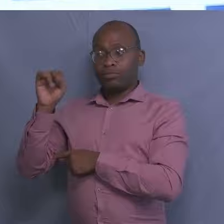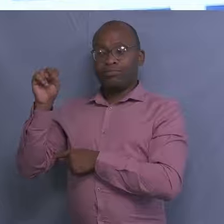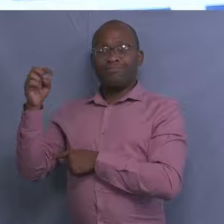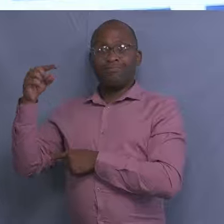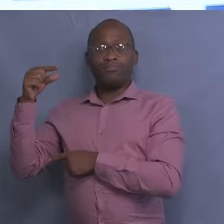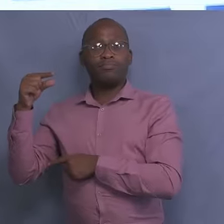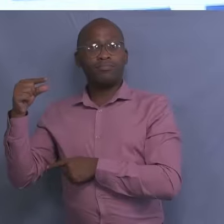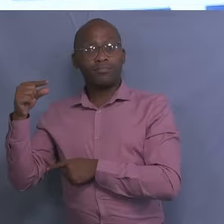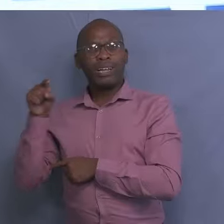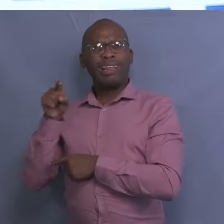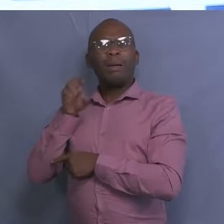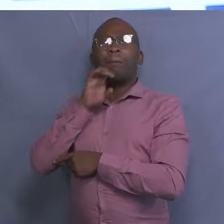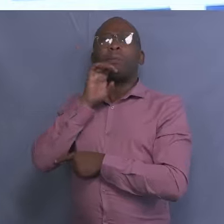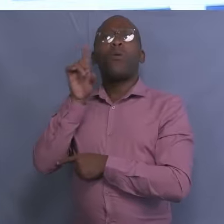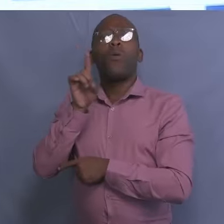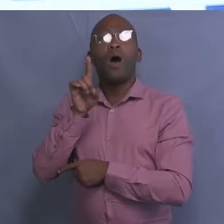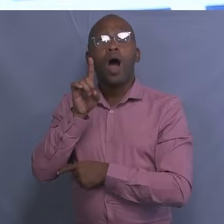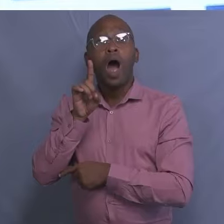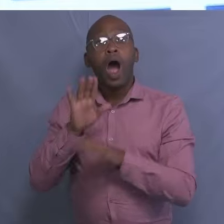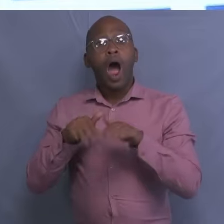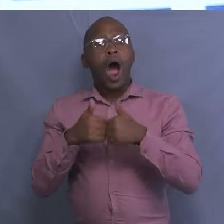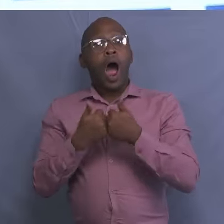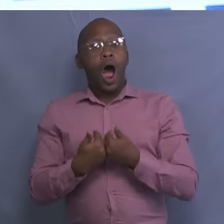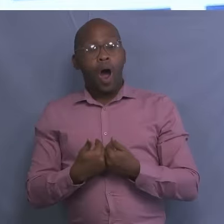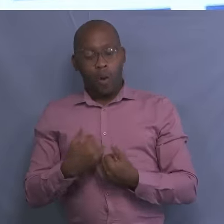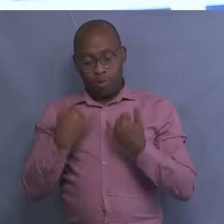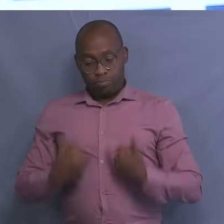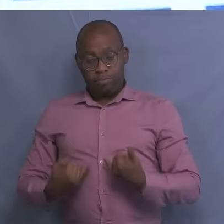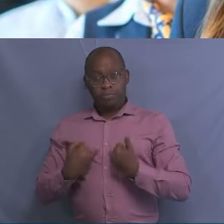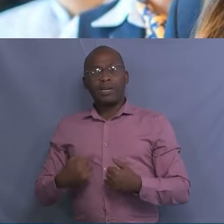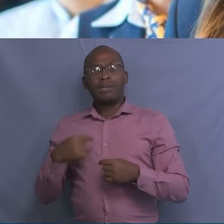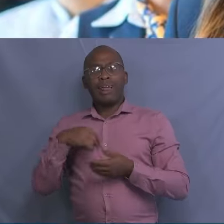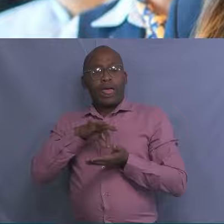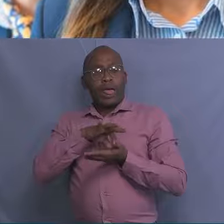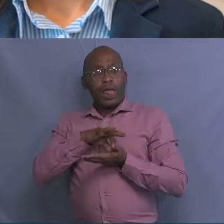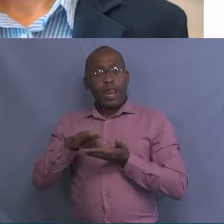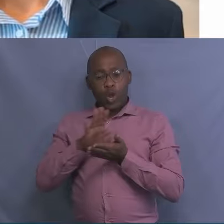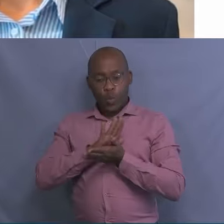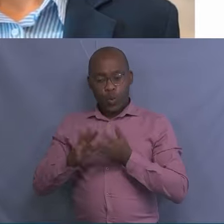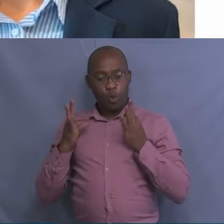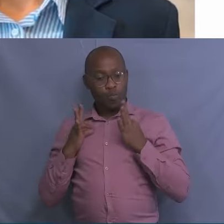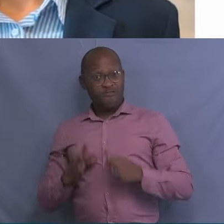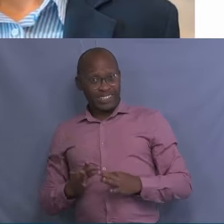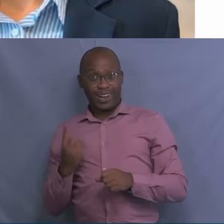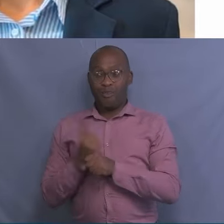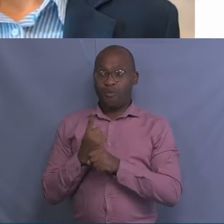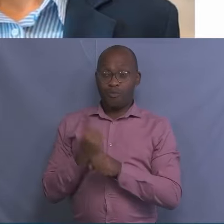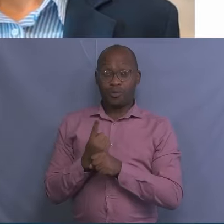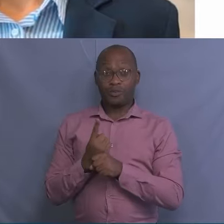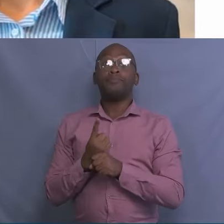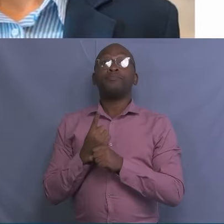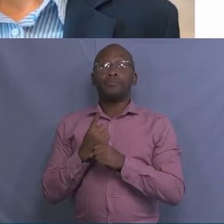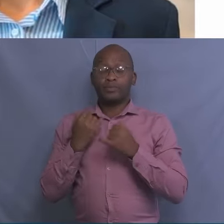practice of taking care of one's personal hygiene. Okay, you will see I have an illustration